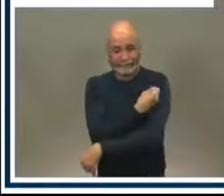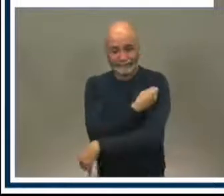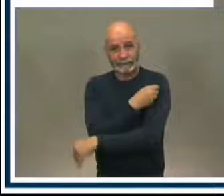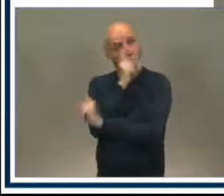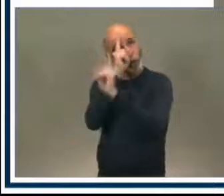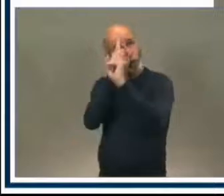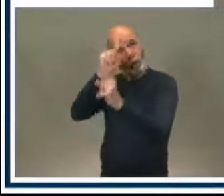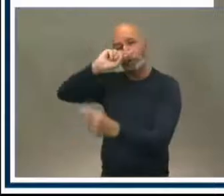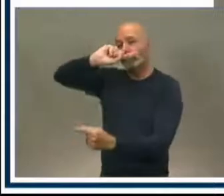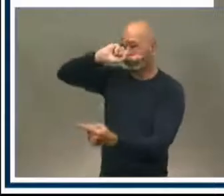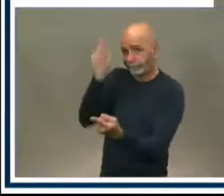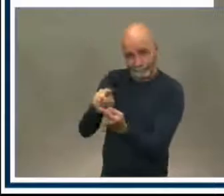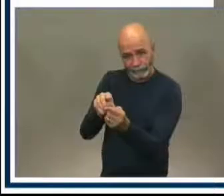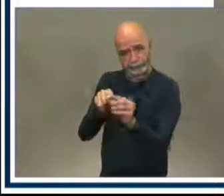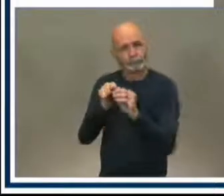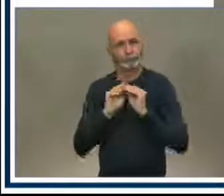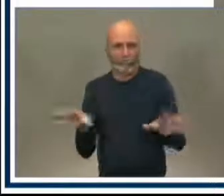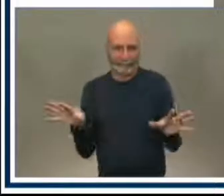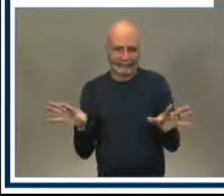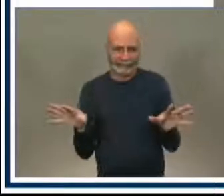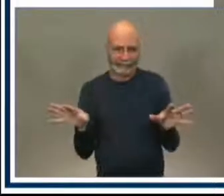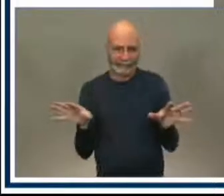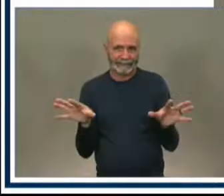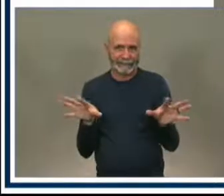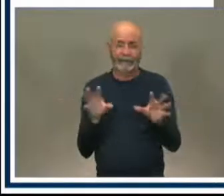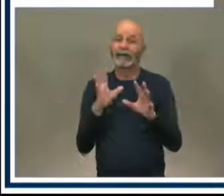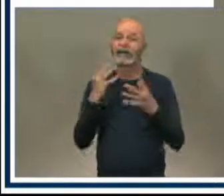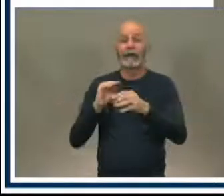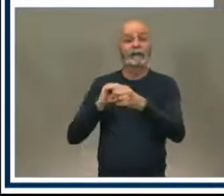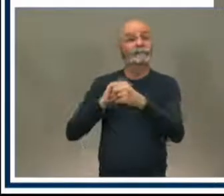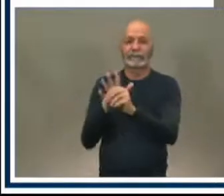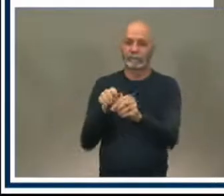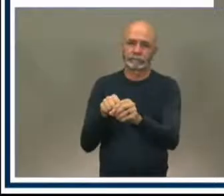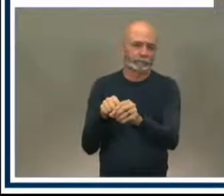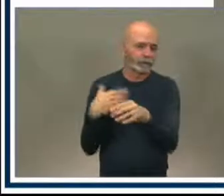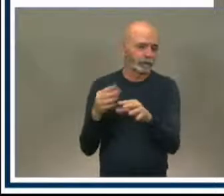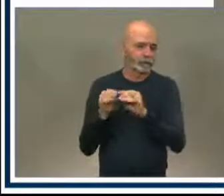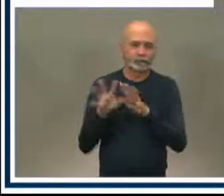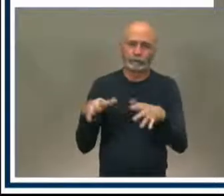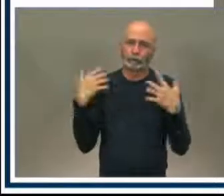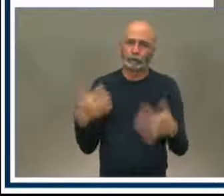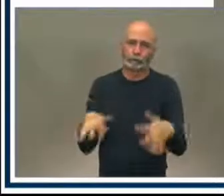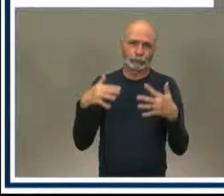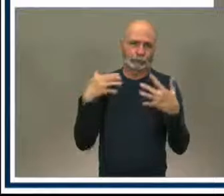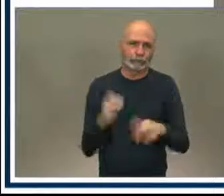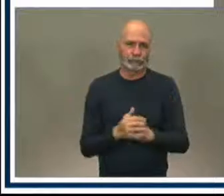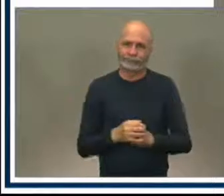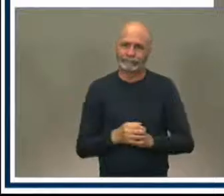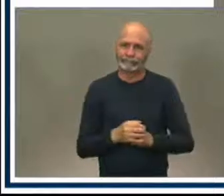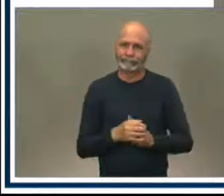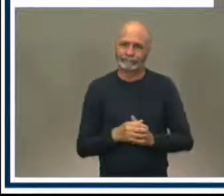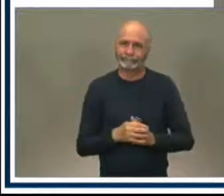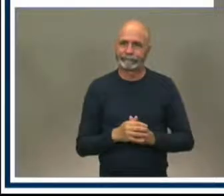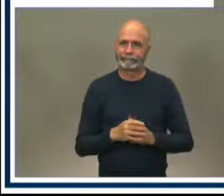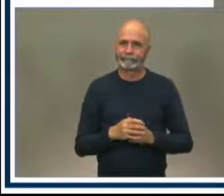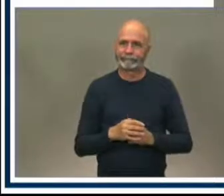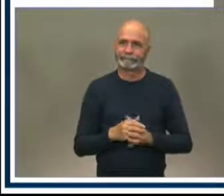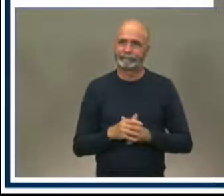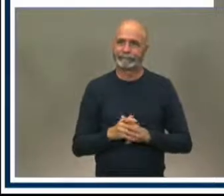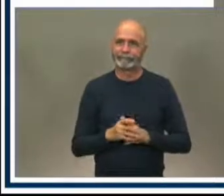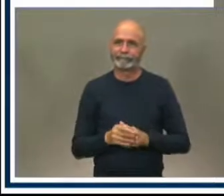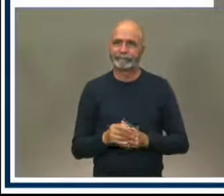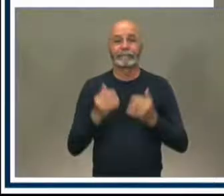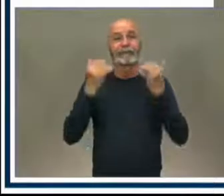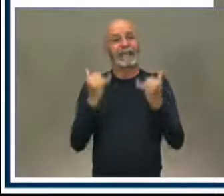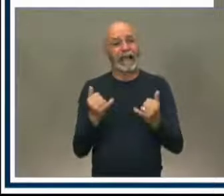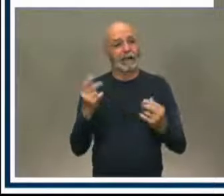of the COVID-19 virus in our province. Our case numbers and the spread we are seeing clearly